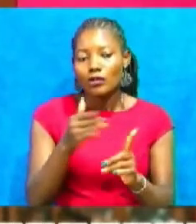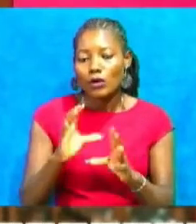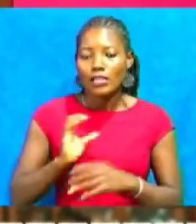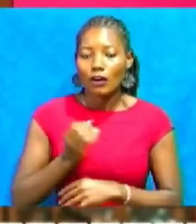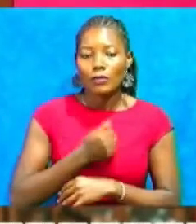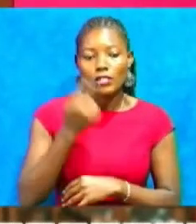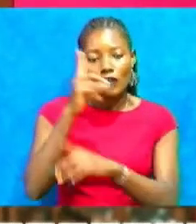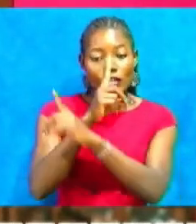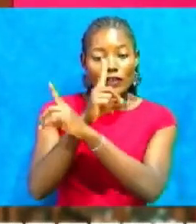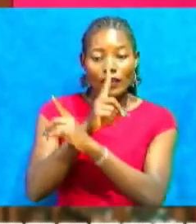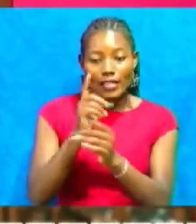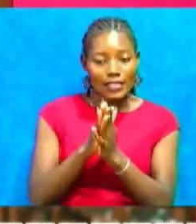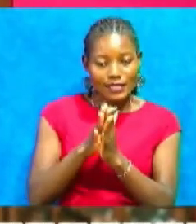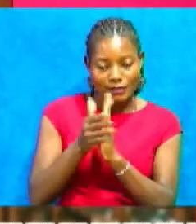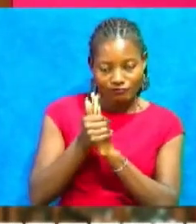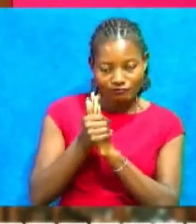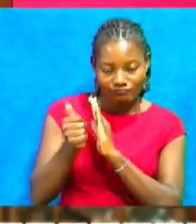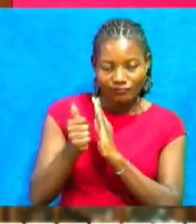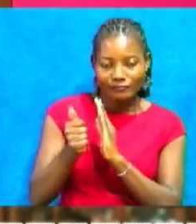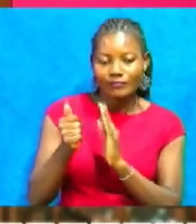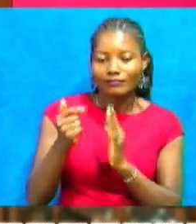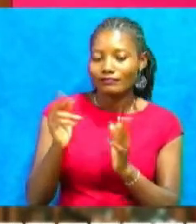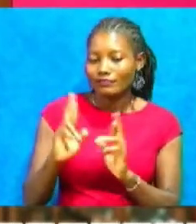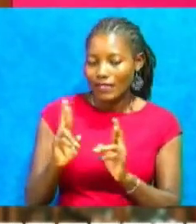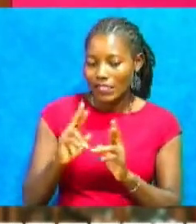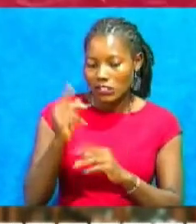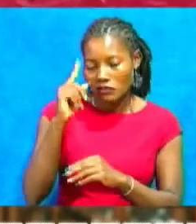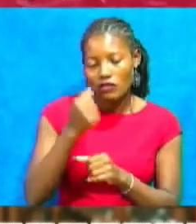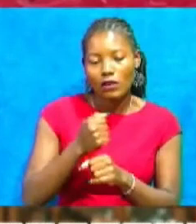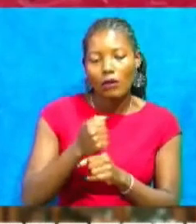of Defense, Intelligence and Foreign Relations that they are indeed cut for the job.